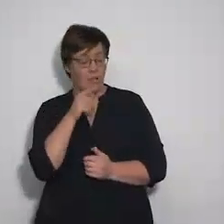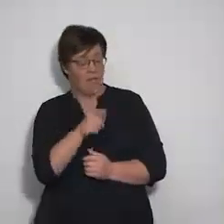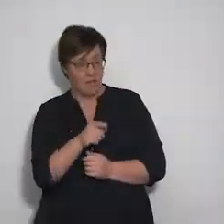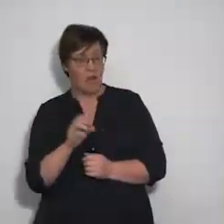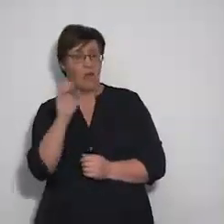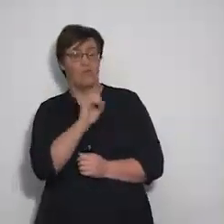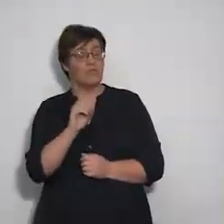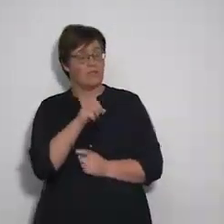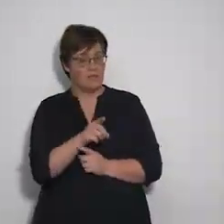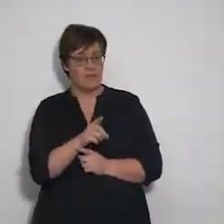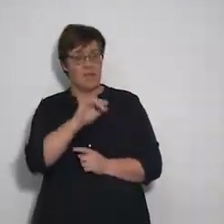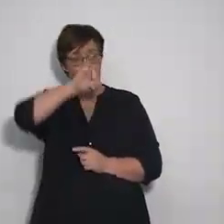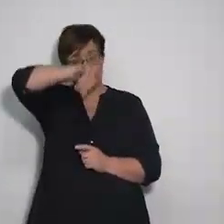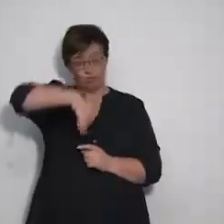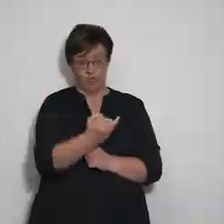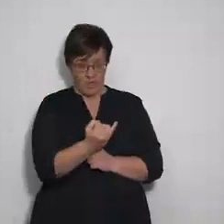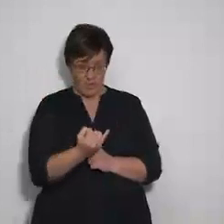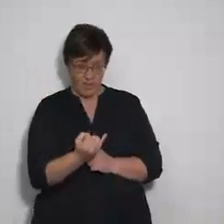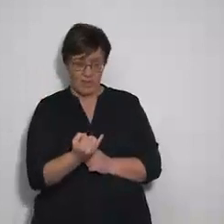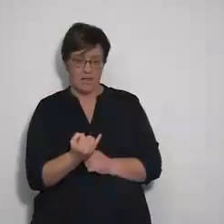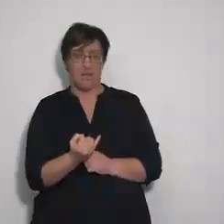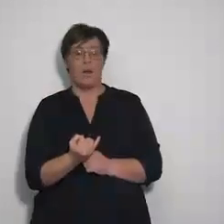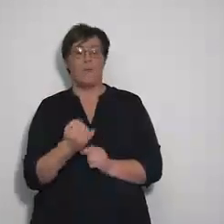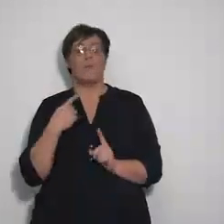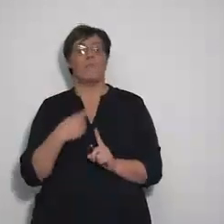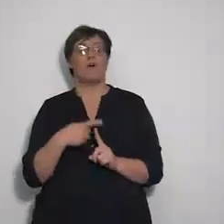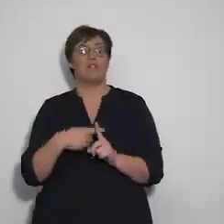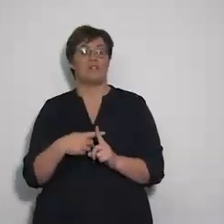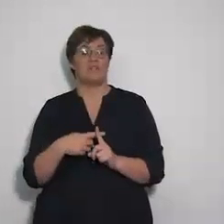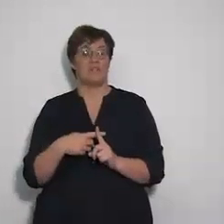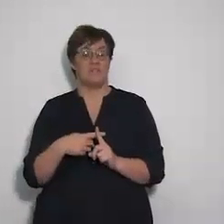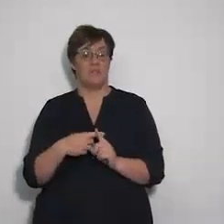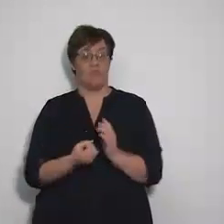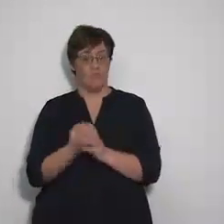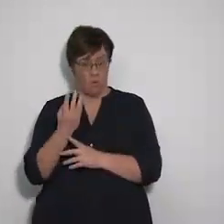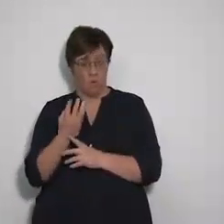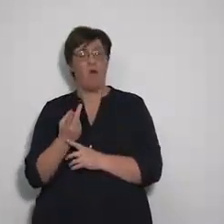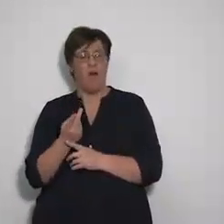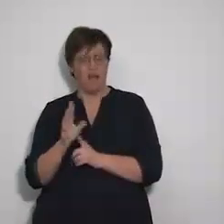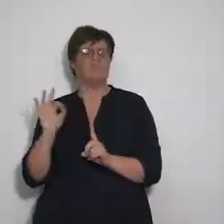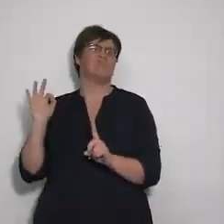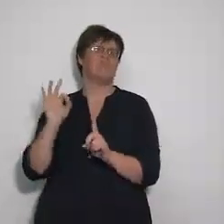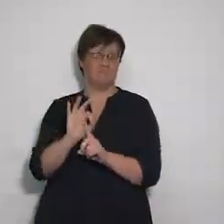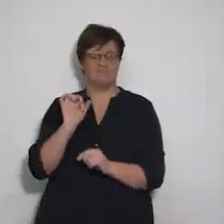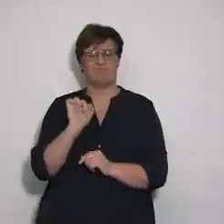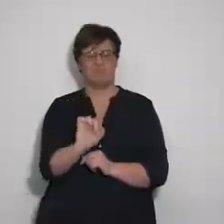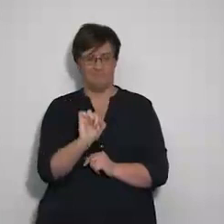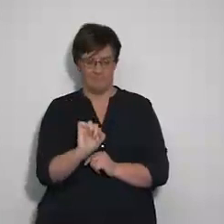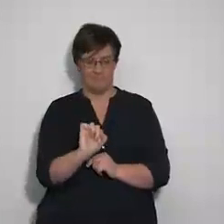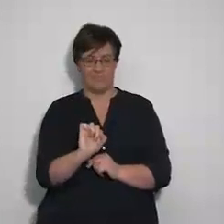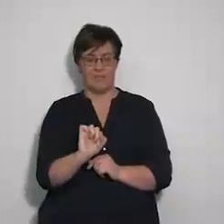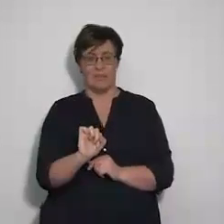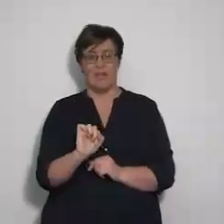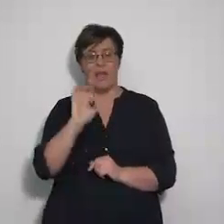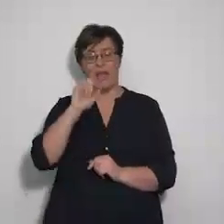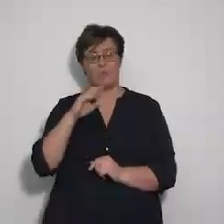know that this original J shape in the positive growth phase is very typical